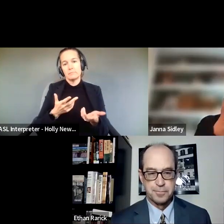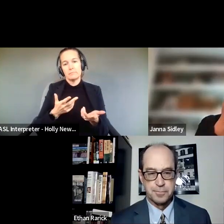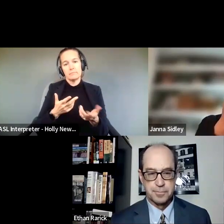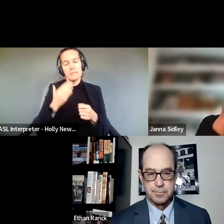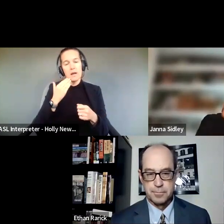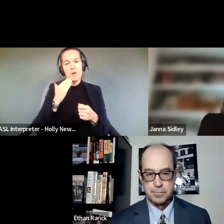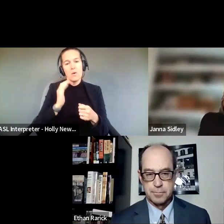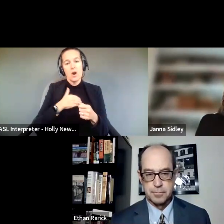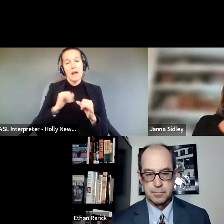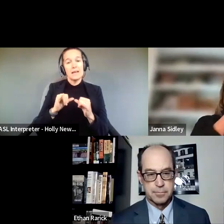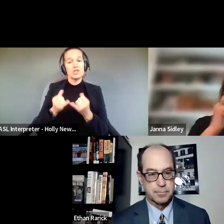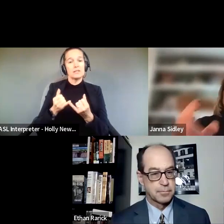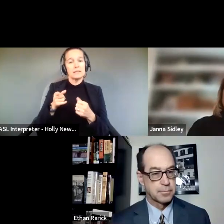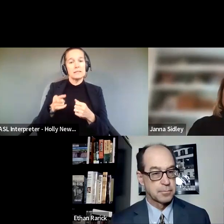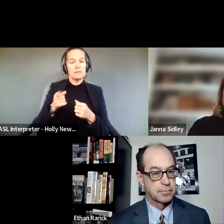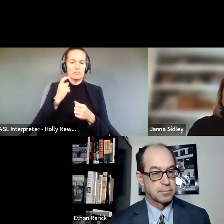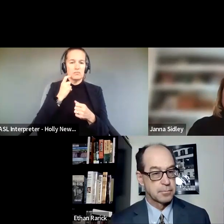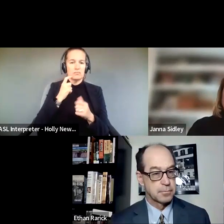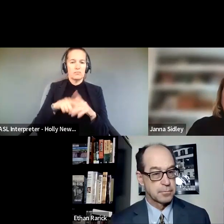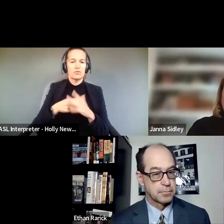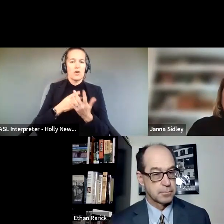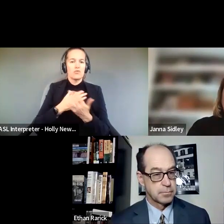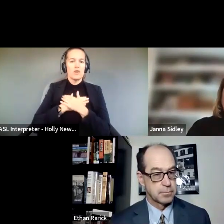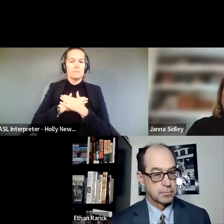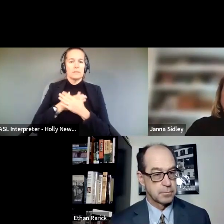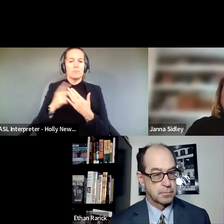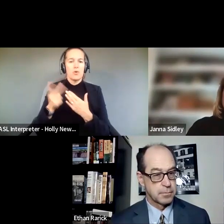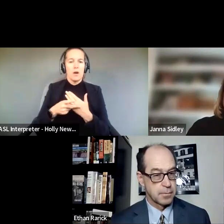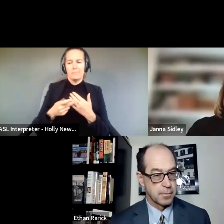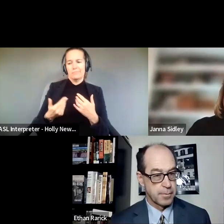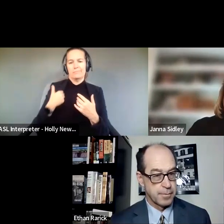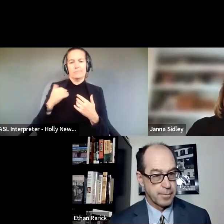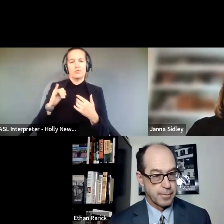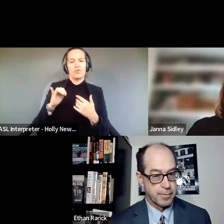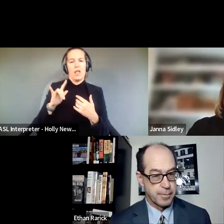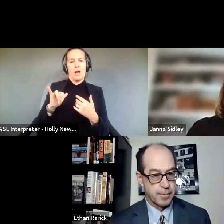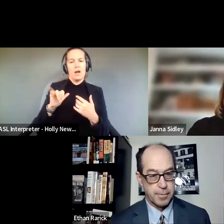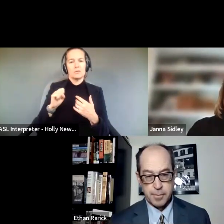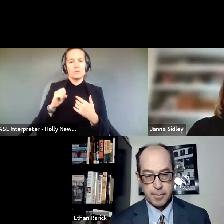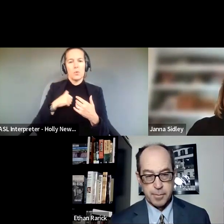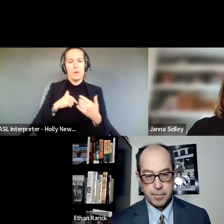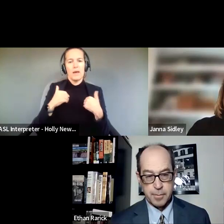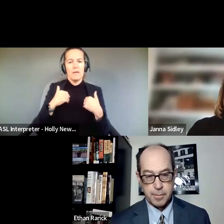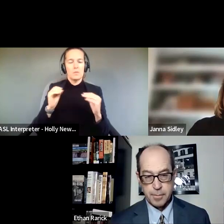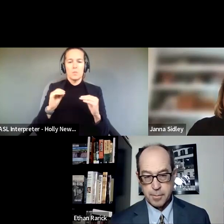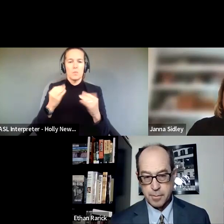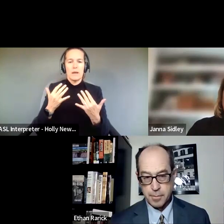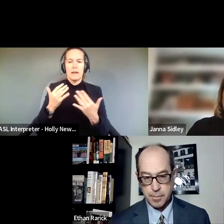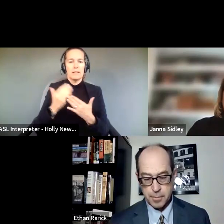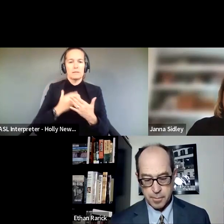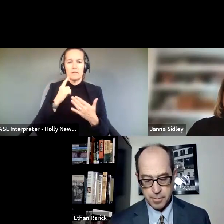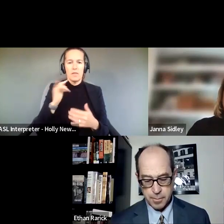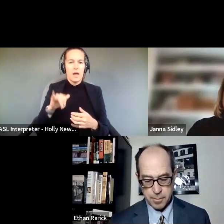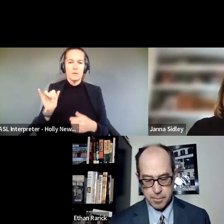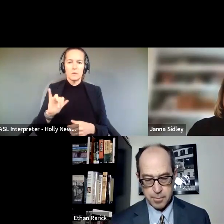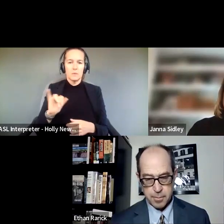know our agency just started a respite program back in July, so we have no waiting list for that either if